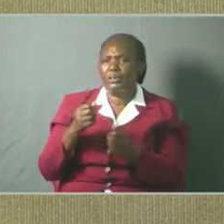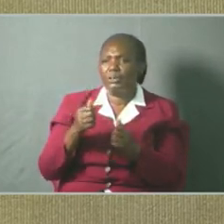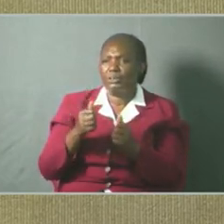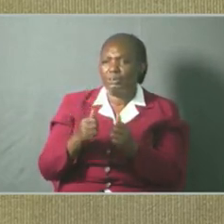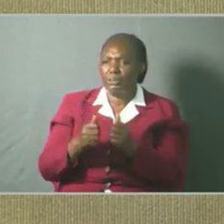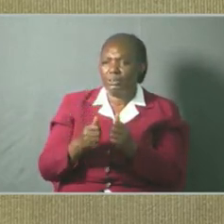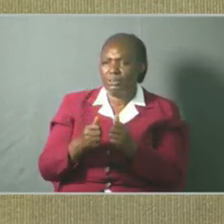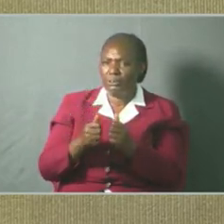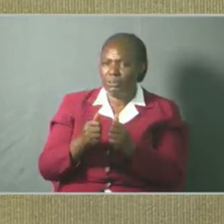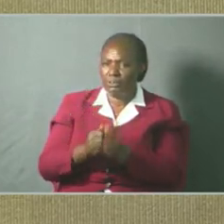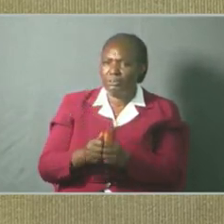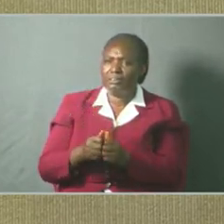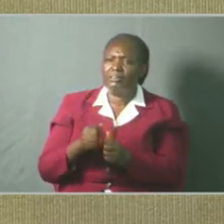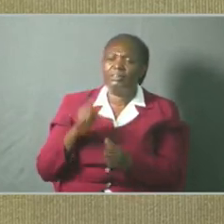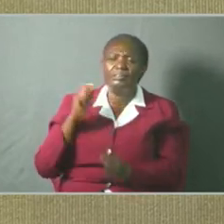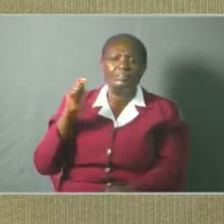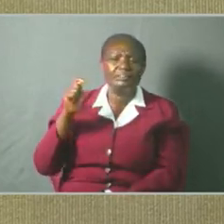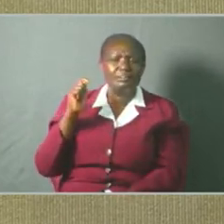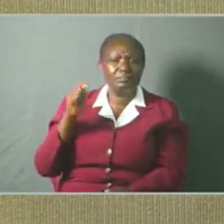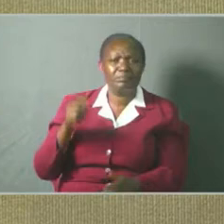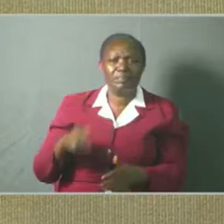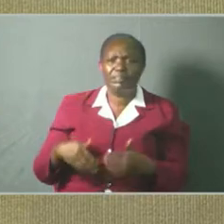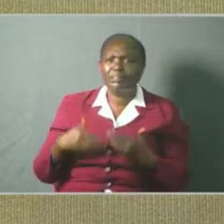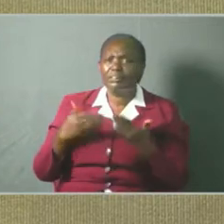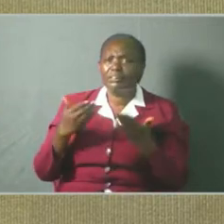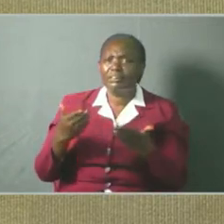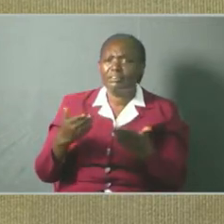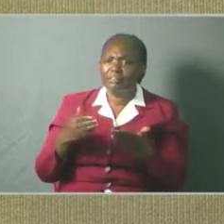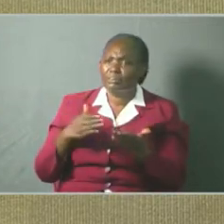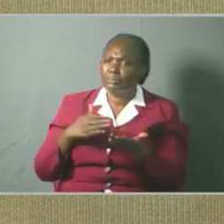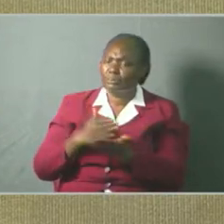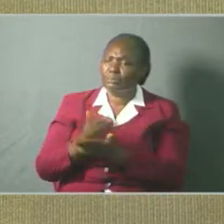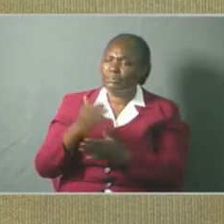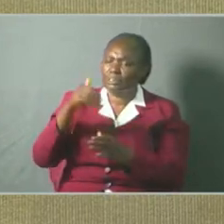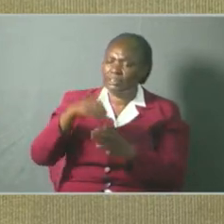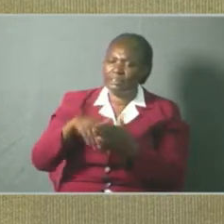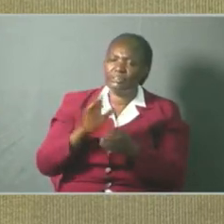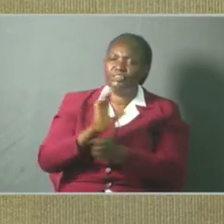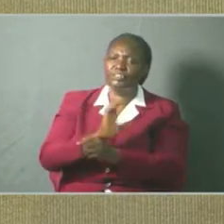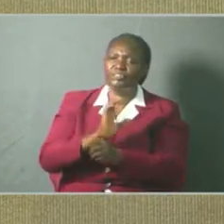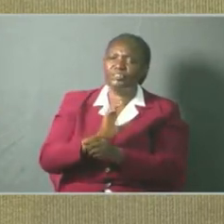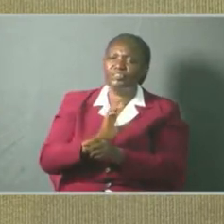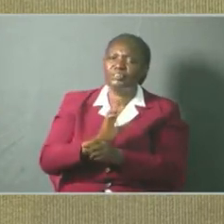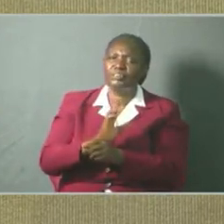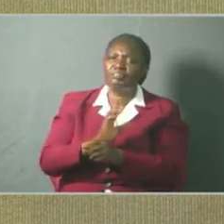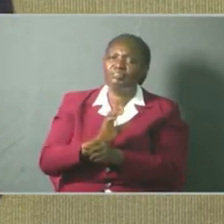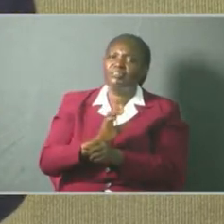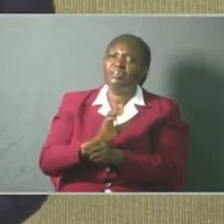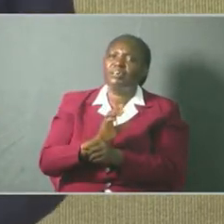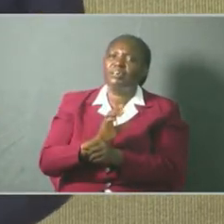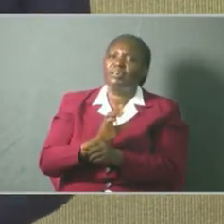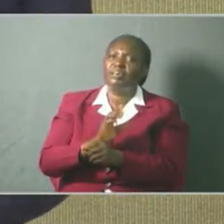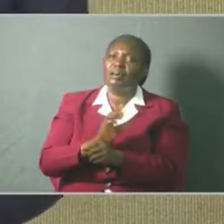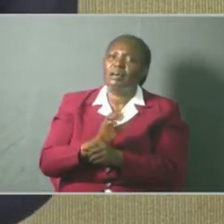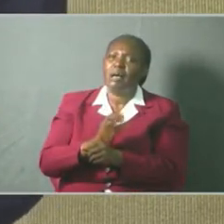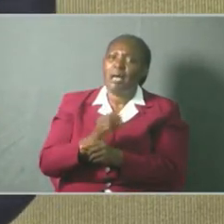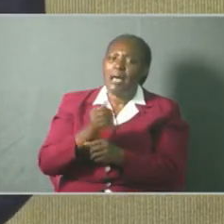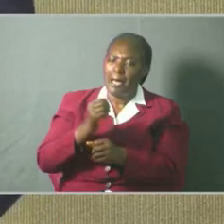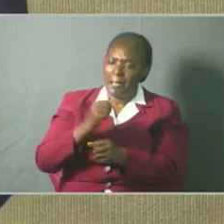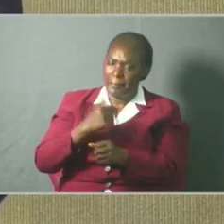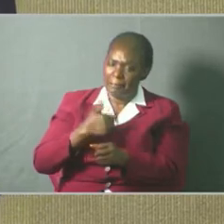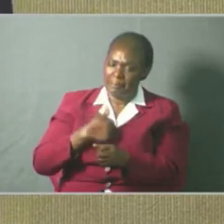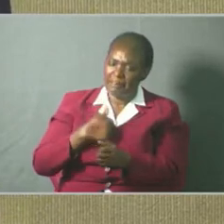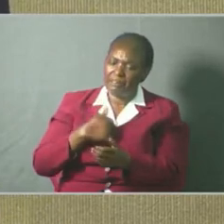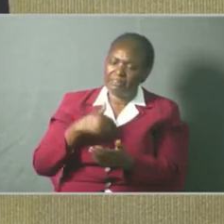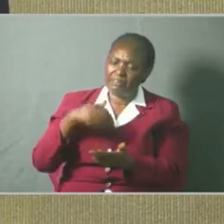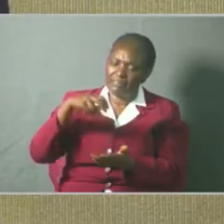here through the in-church. So on behalf of the in-church evangelism committee,